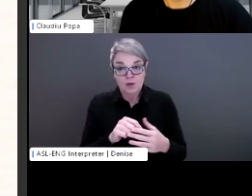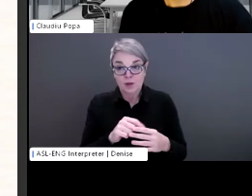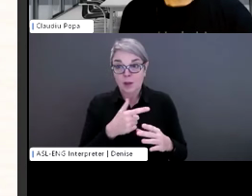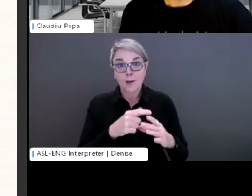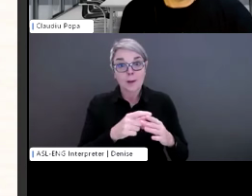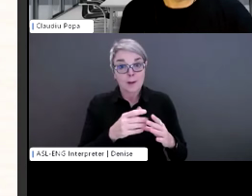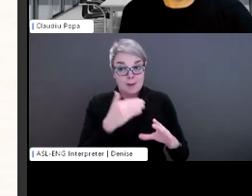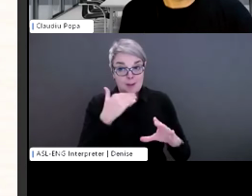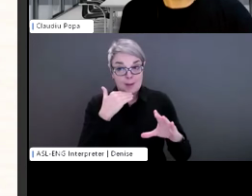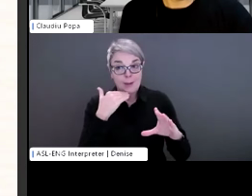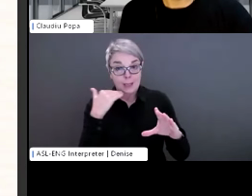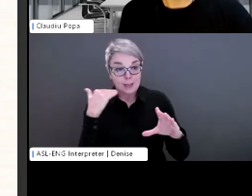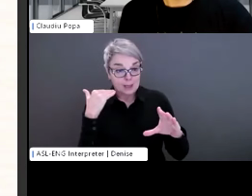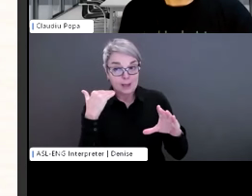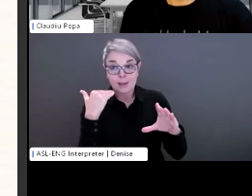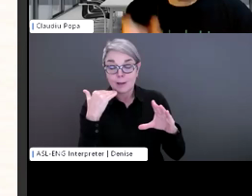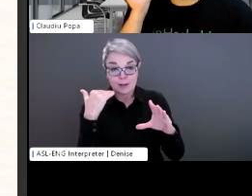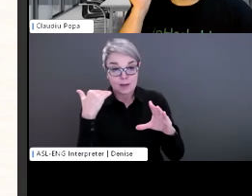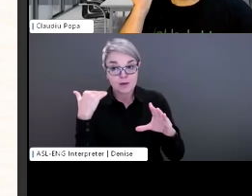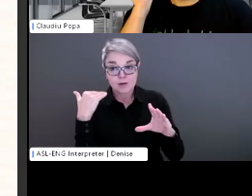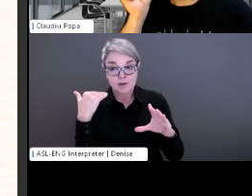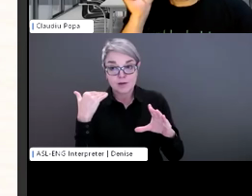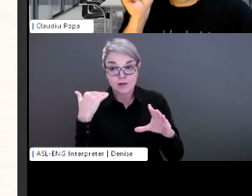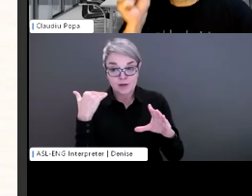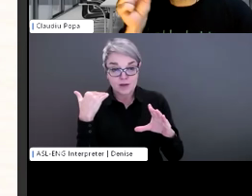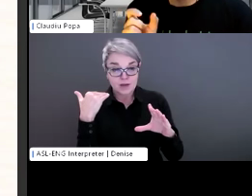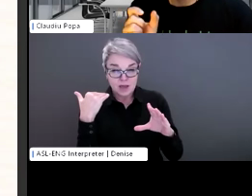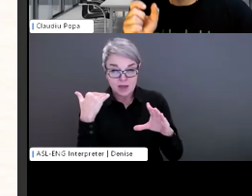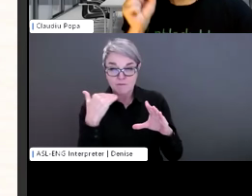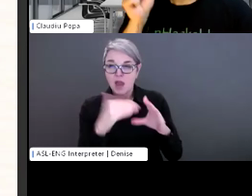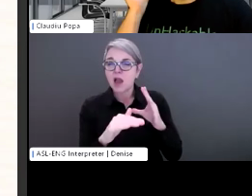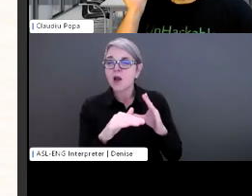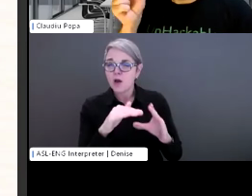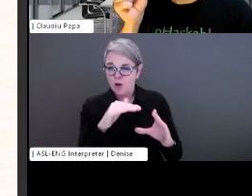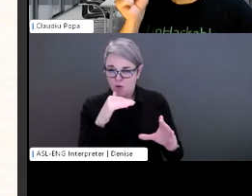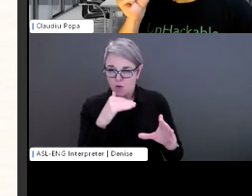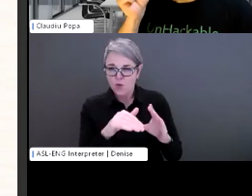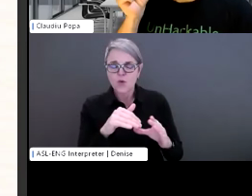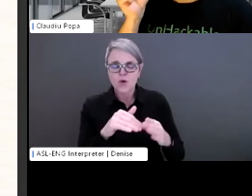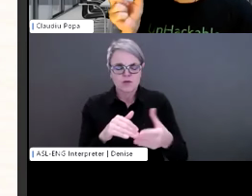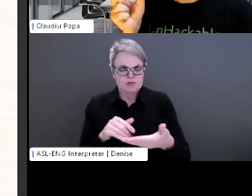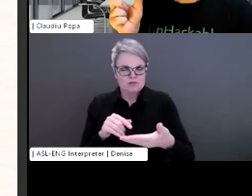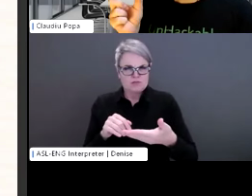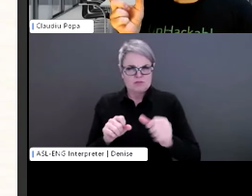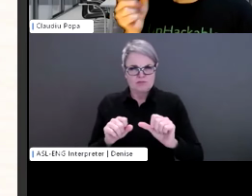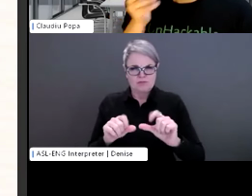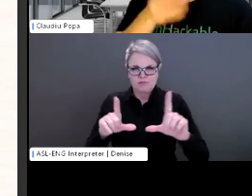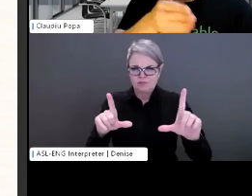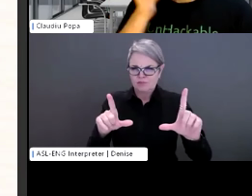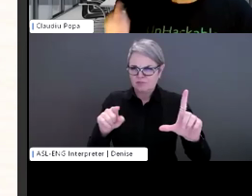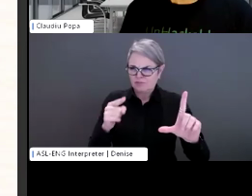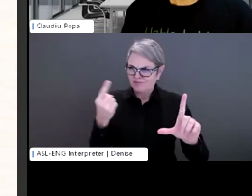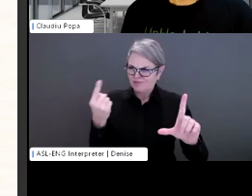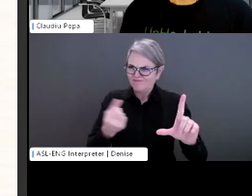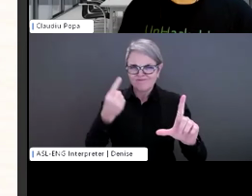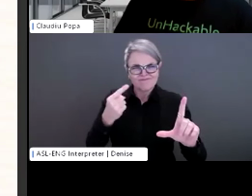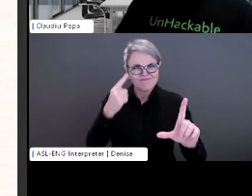recipient when it's not quite accurate. So when you're expecting an email from,